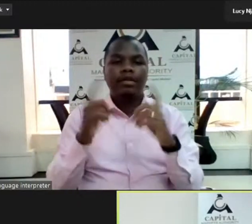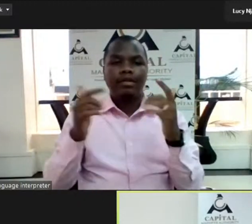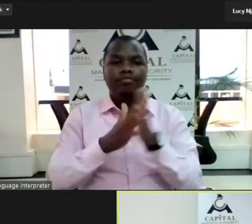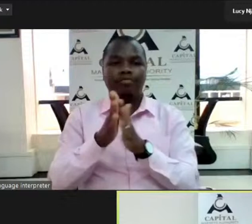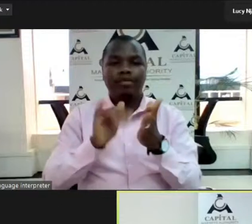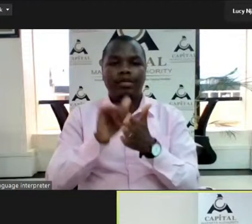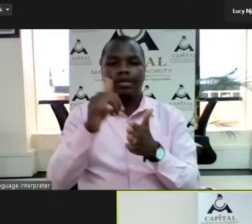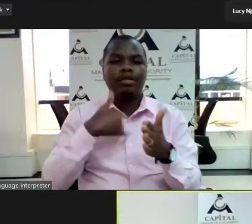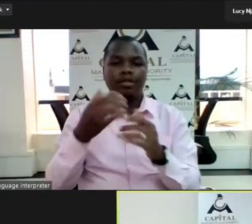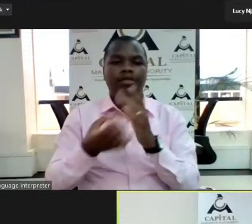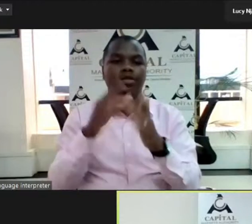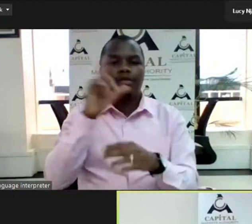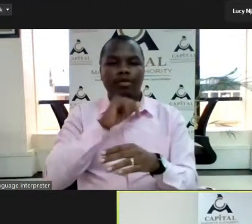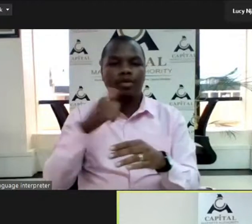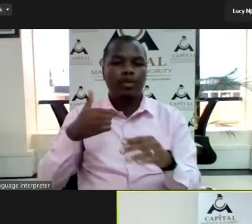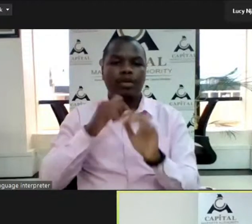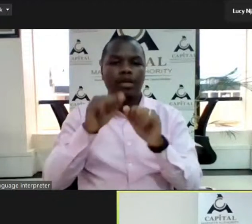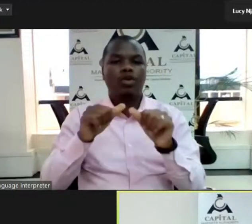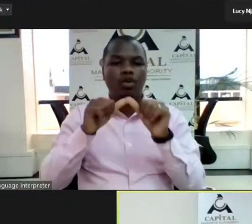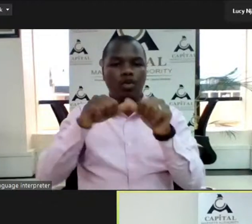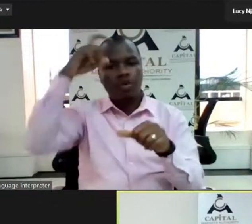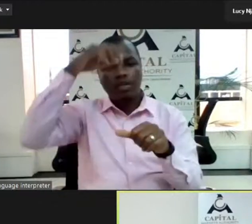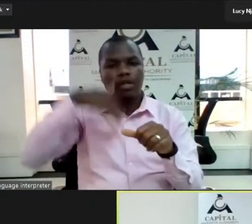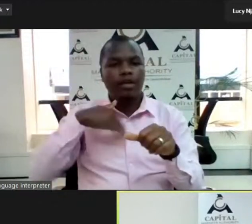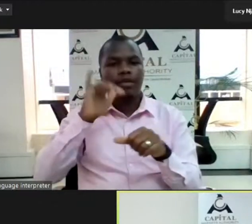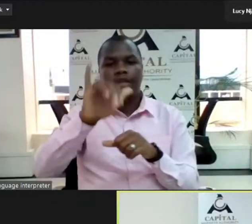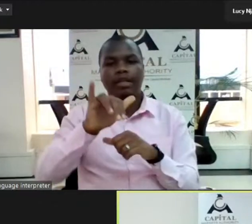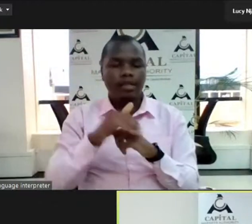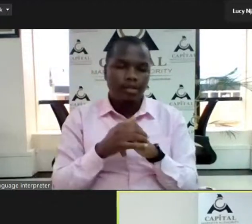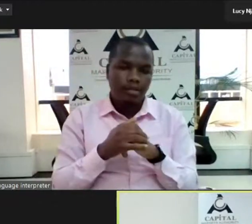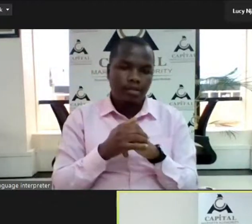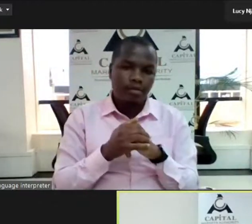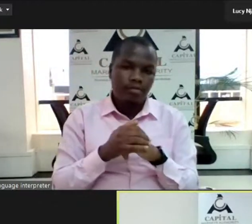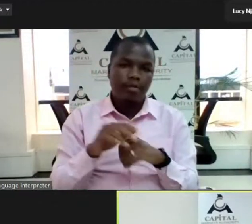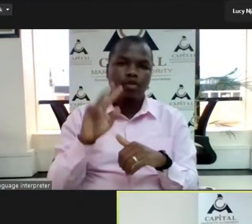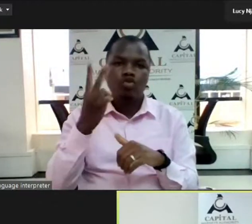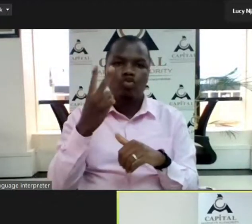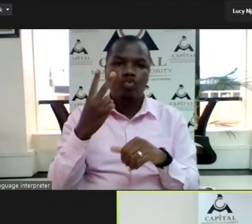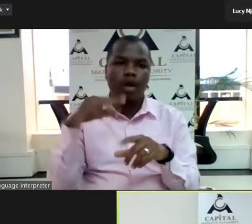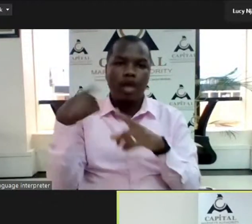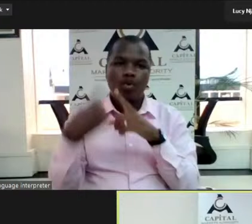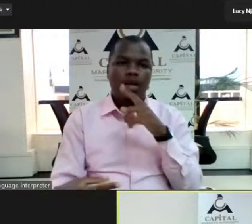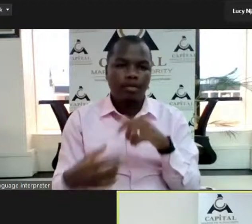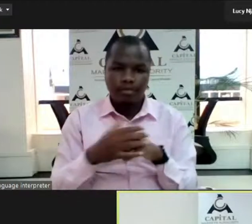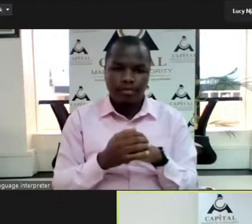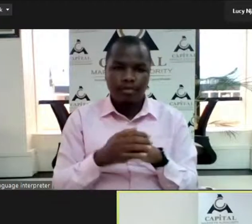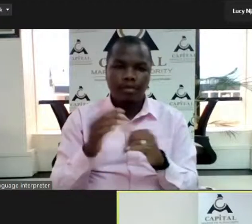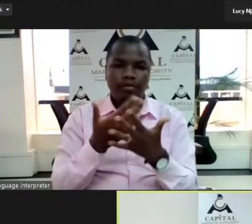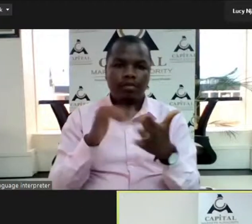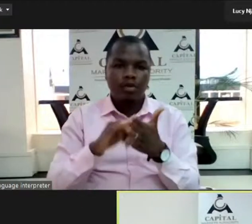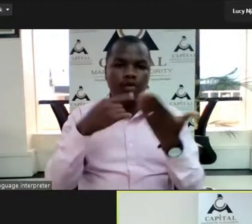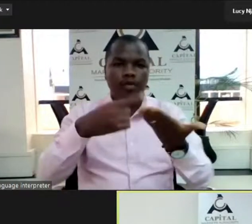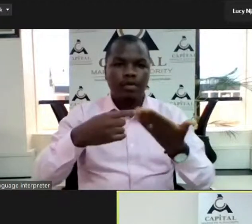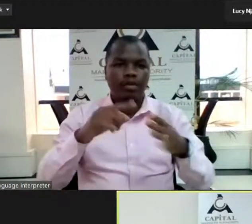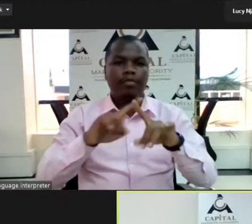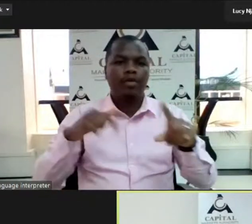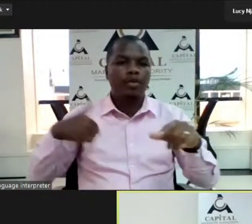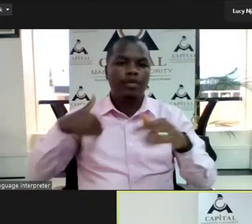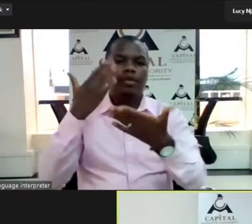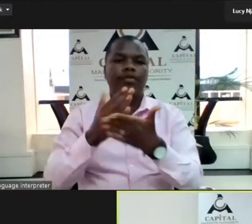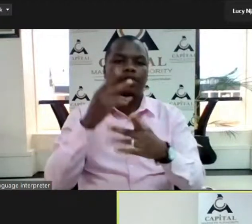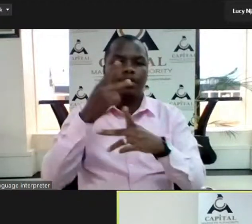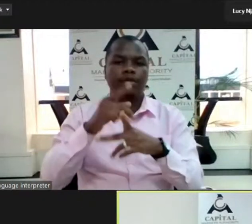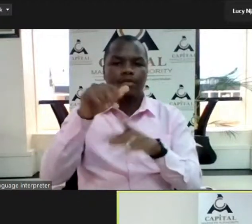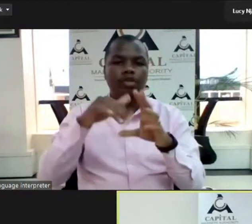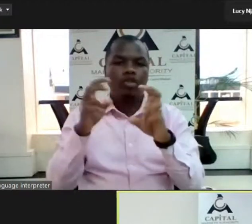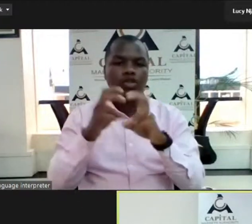has created, we can consider having like 2 annually. It's something we will discuss, but we definitely will keep in